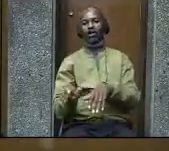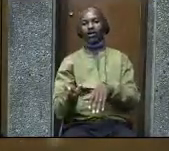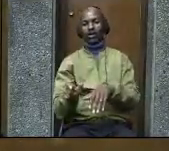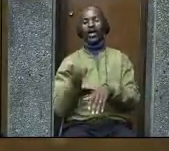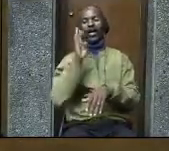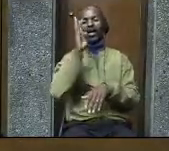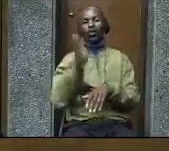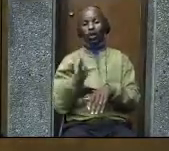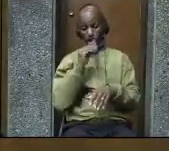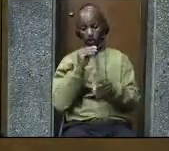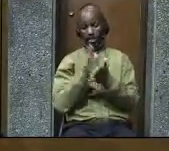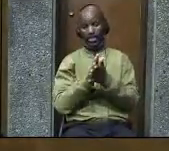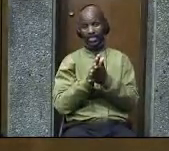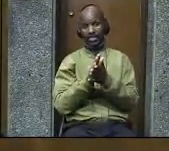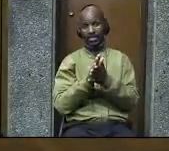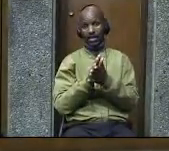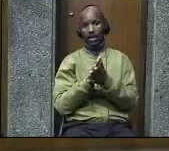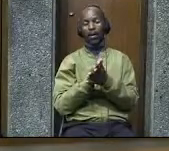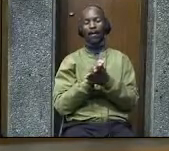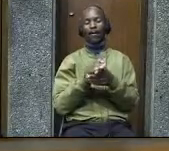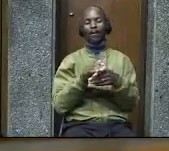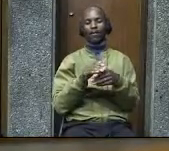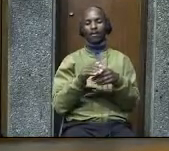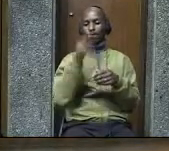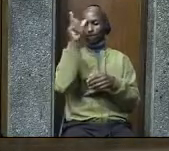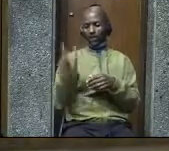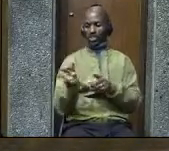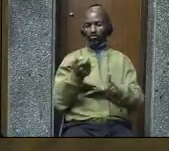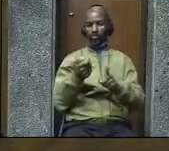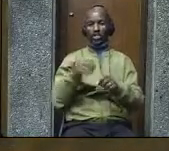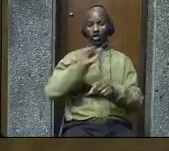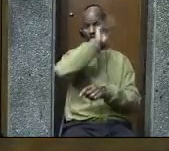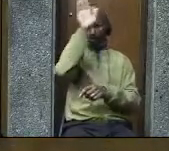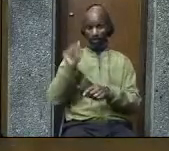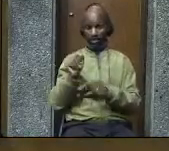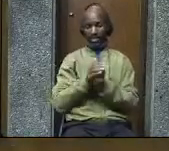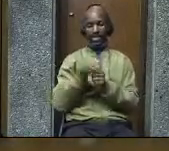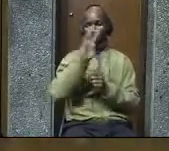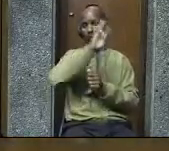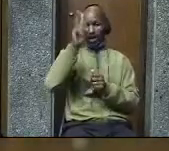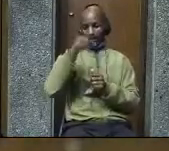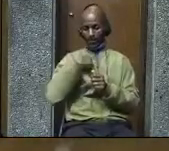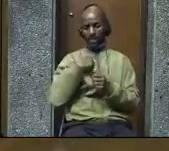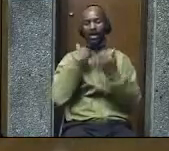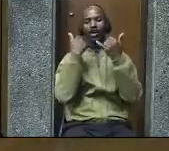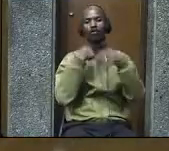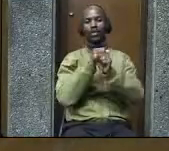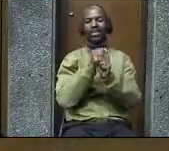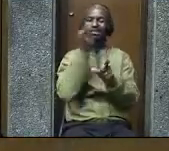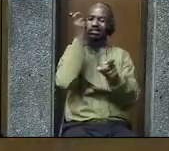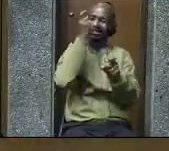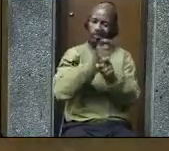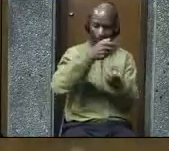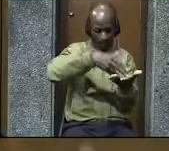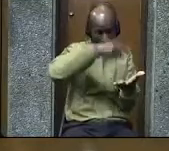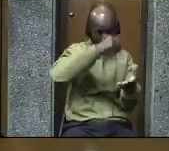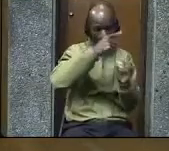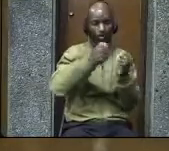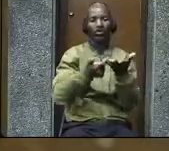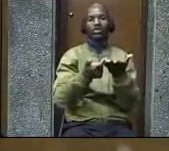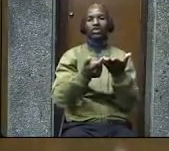I will also speak as a citizen. As William Ngonelo, I led in a struggle of